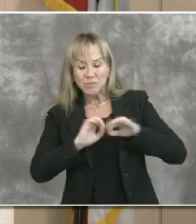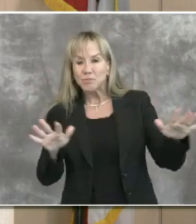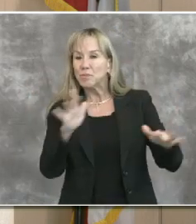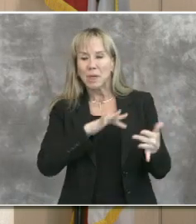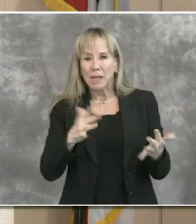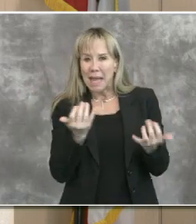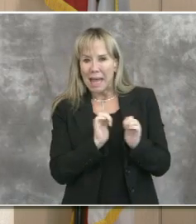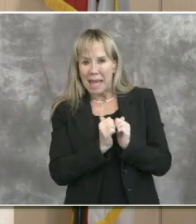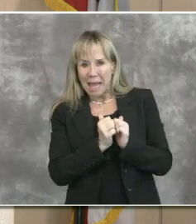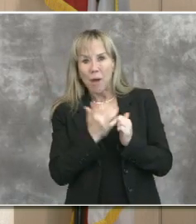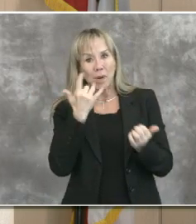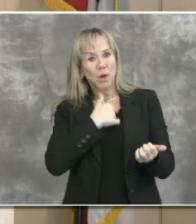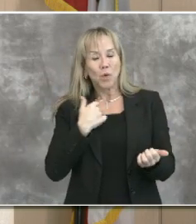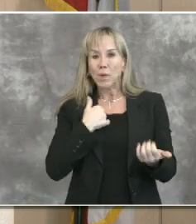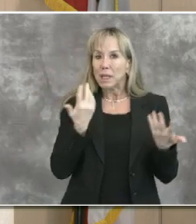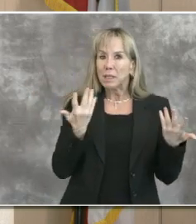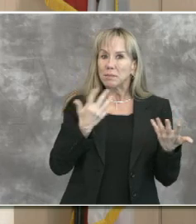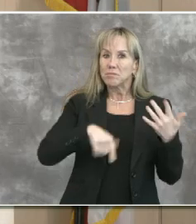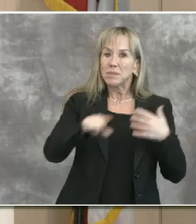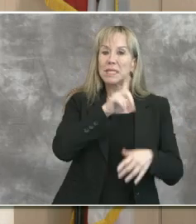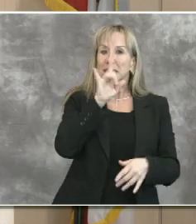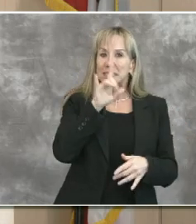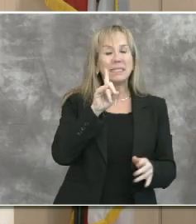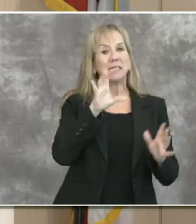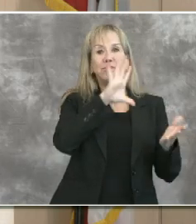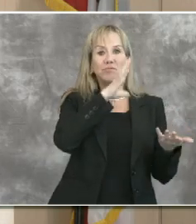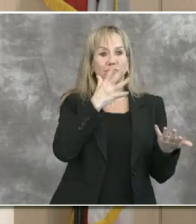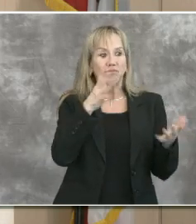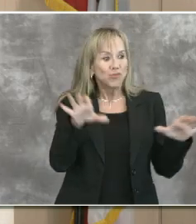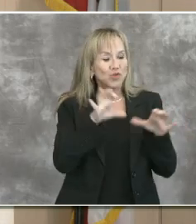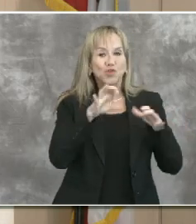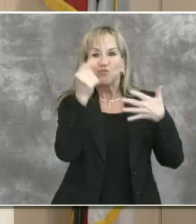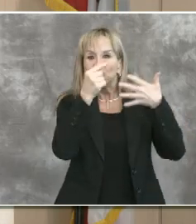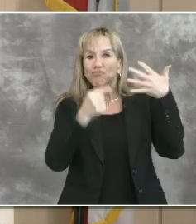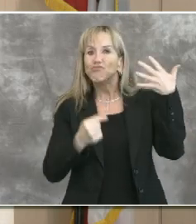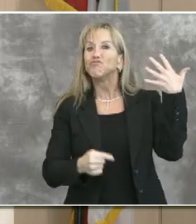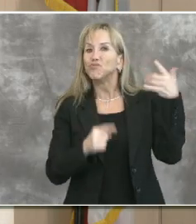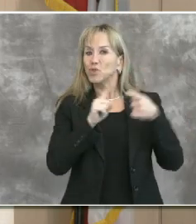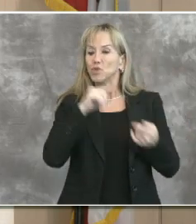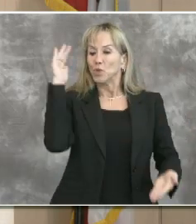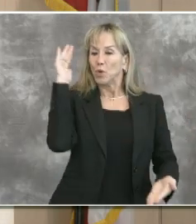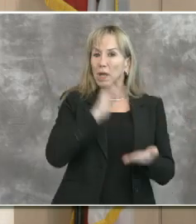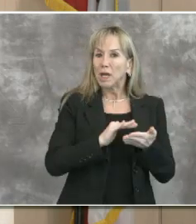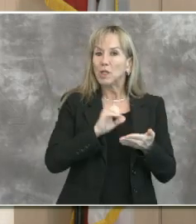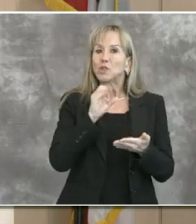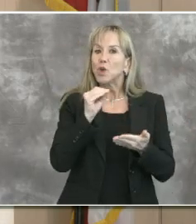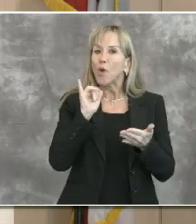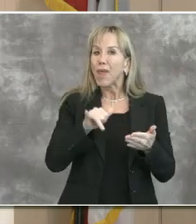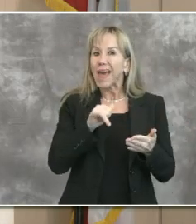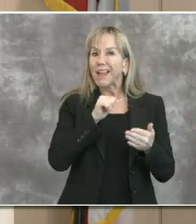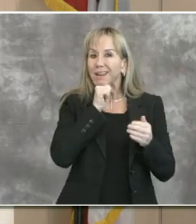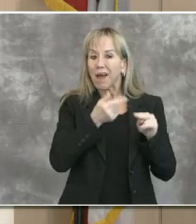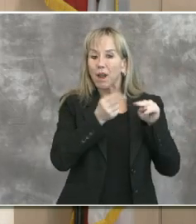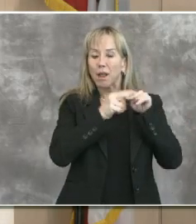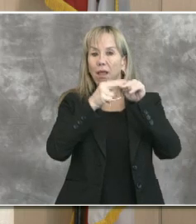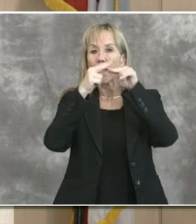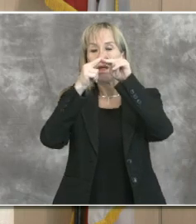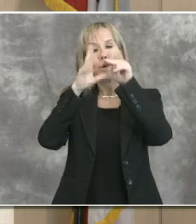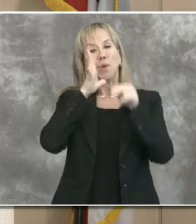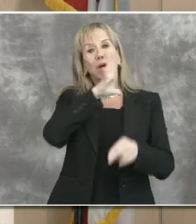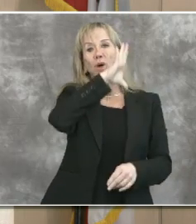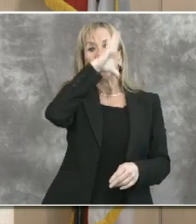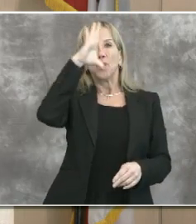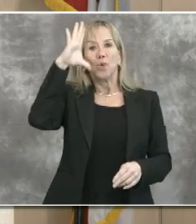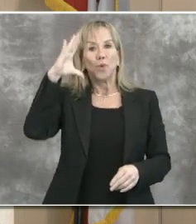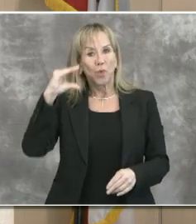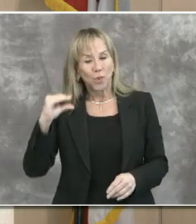have been made, have been designed to flatten and lower the curve, to lower the rate of transmission, to lower the number of cases, to lower the number of deaths, to lower